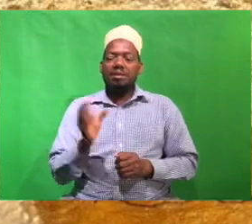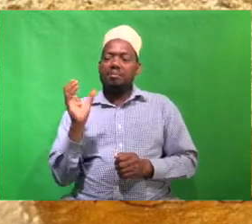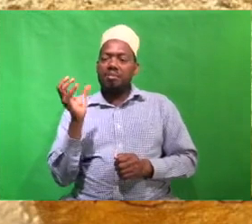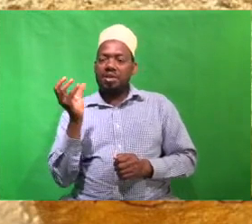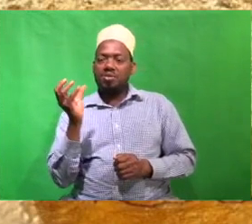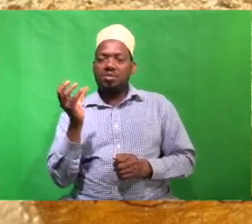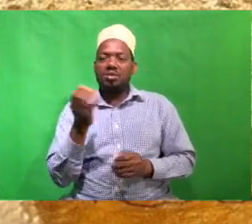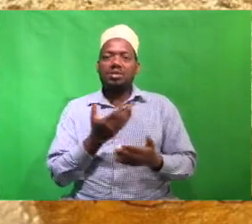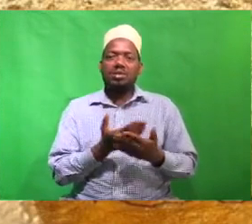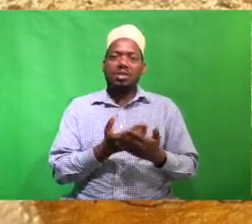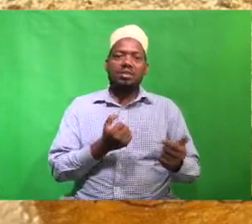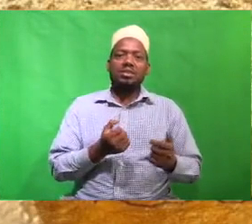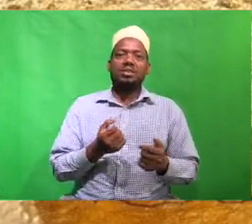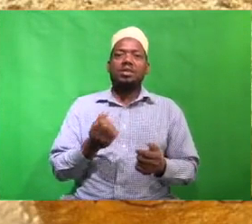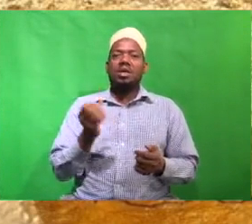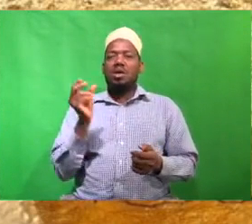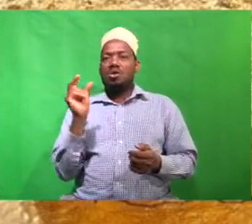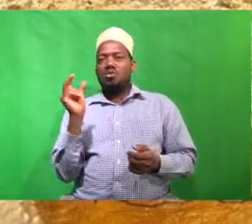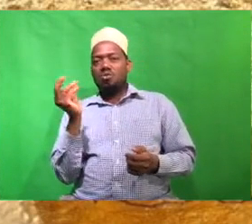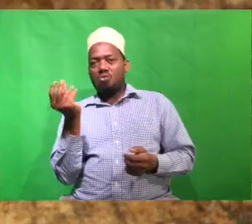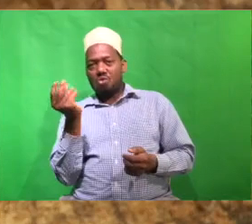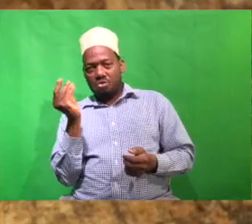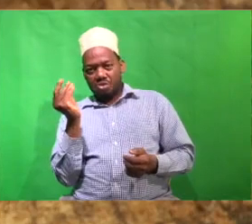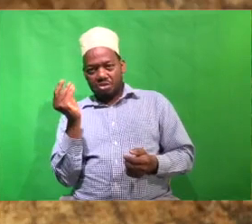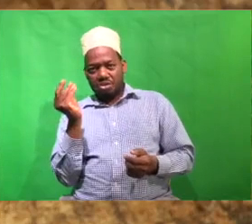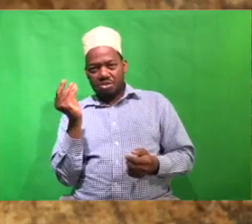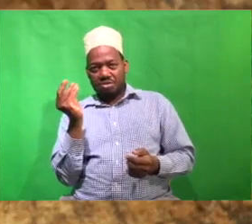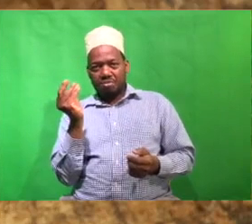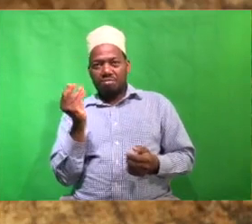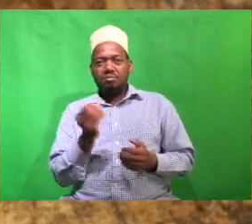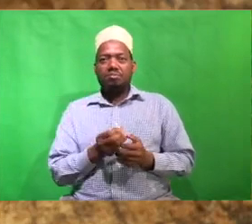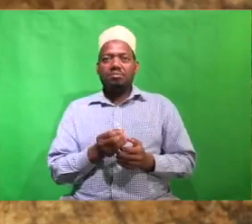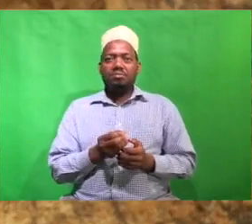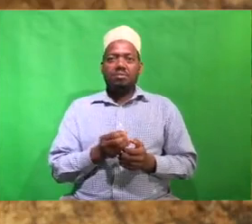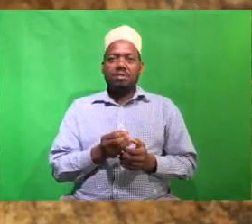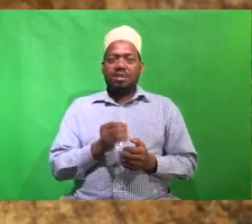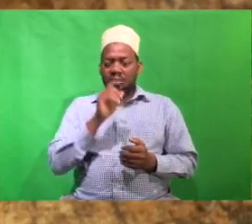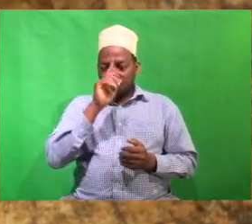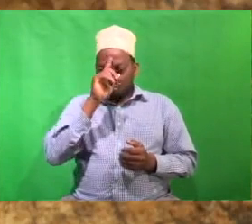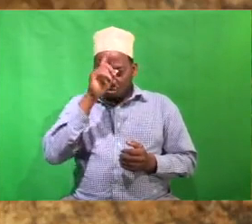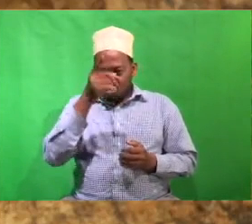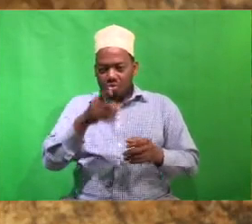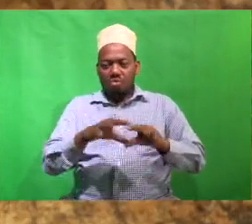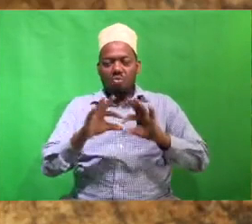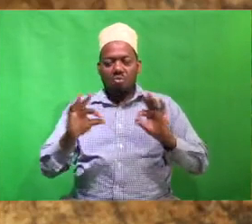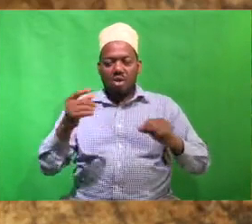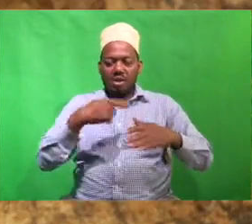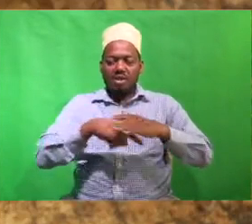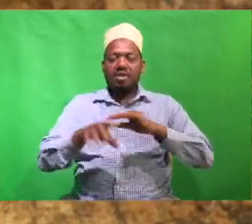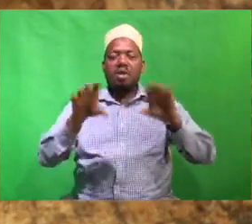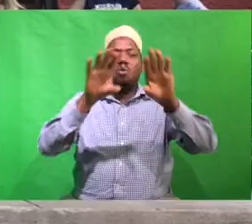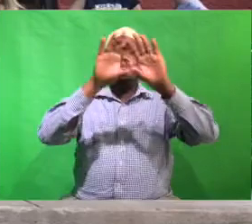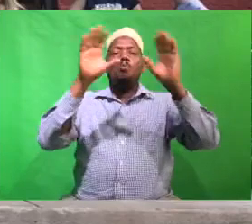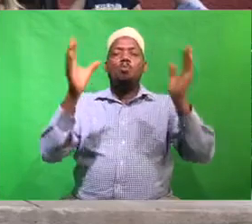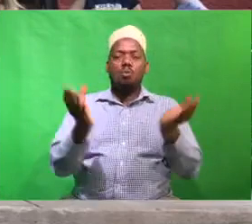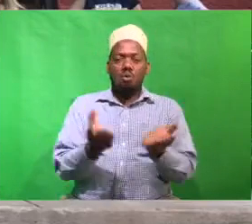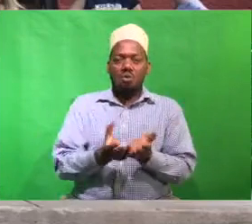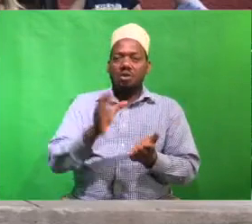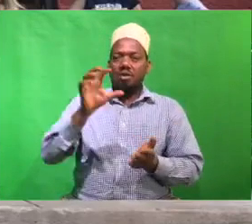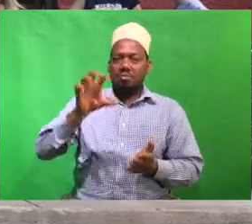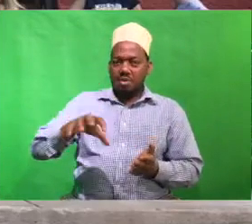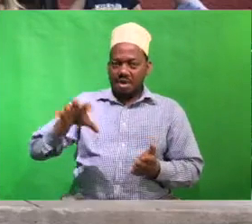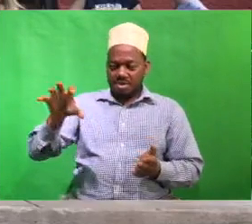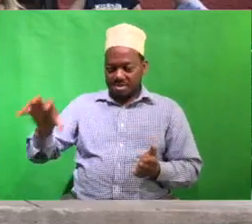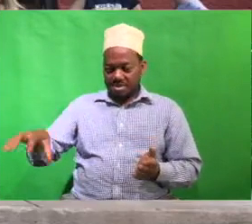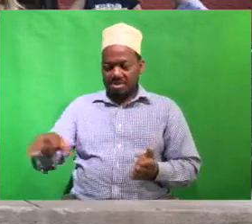Mineral, such as gold, is more valuable in the world market.